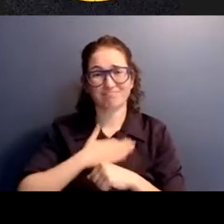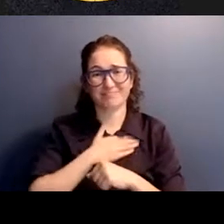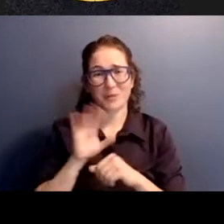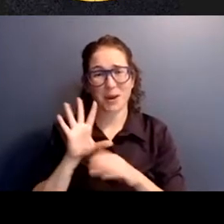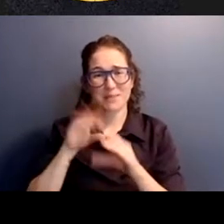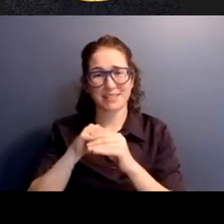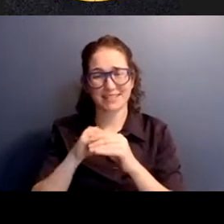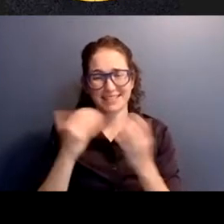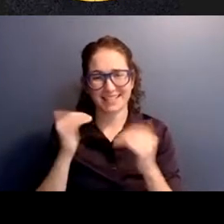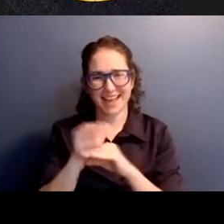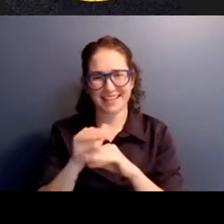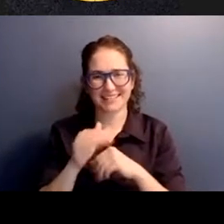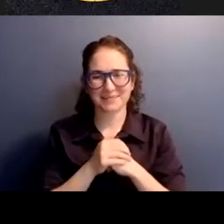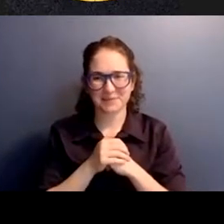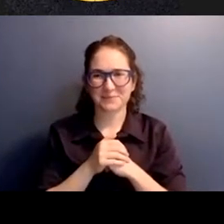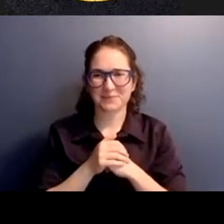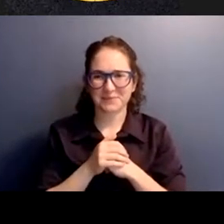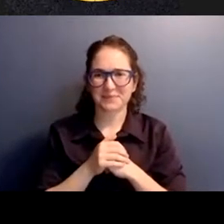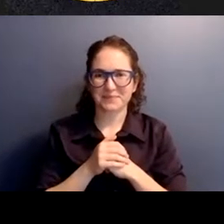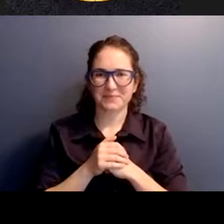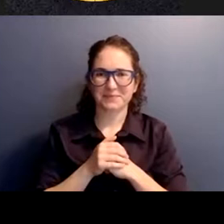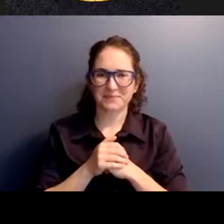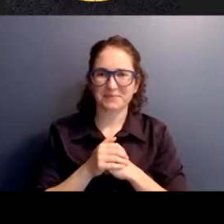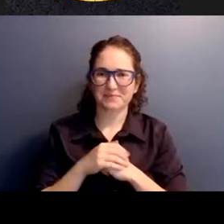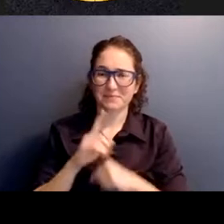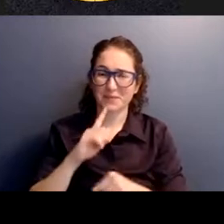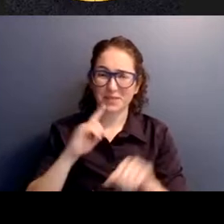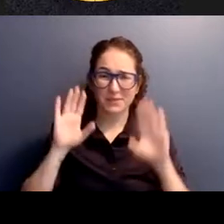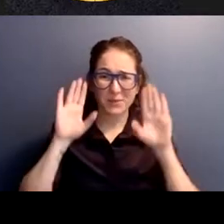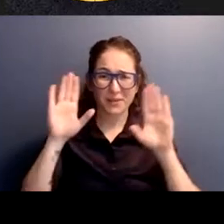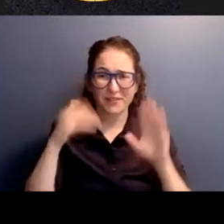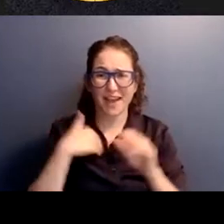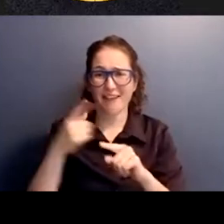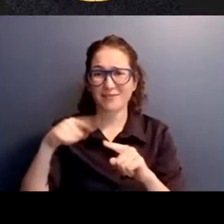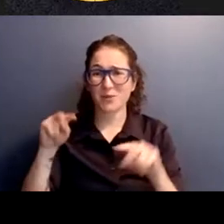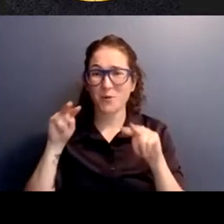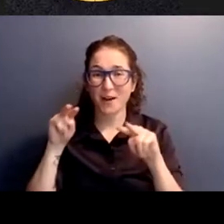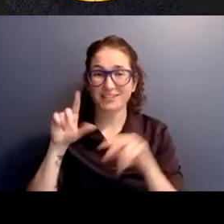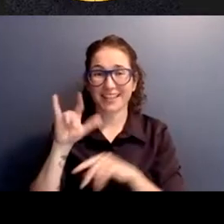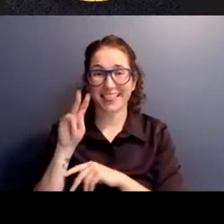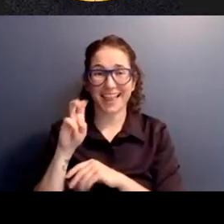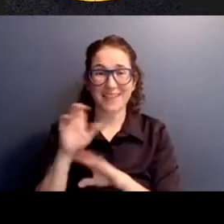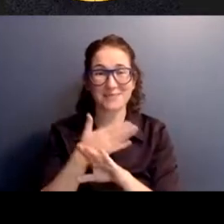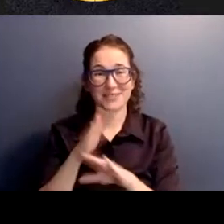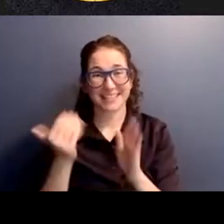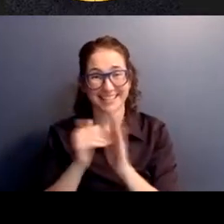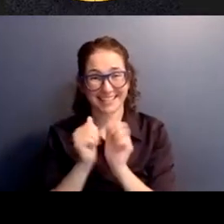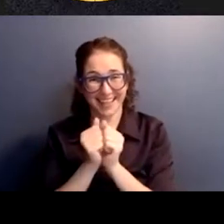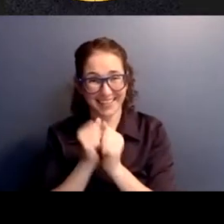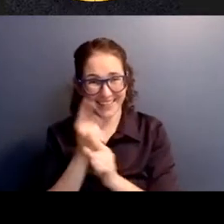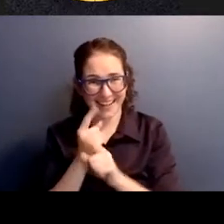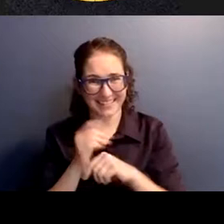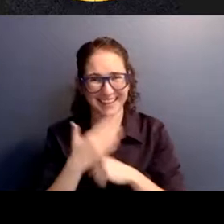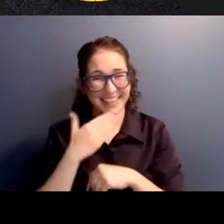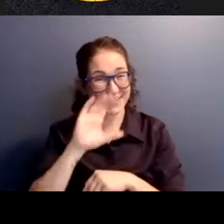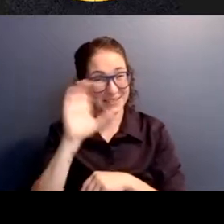participation tonight. It was wonderful to have everyone watching live music again together, right? Thank you, Zoom,